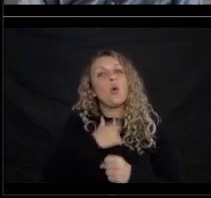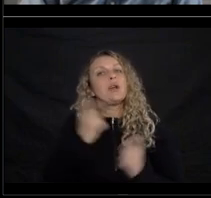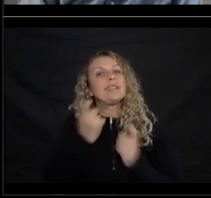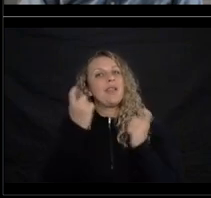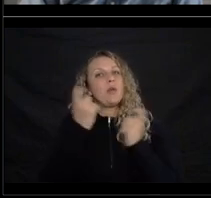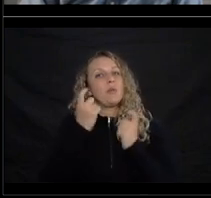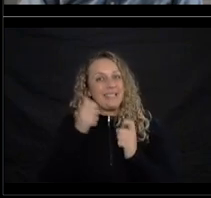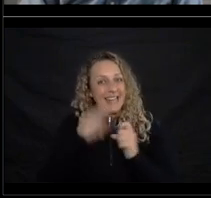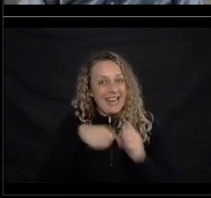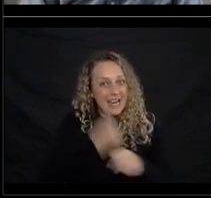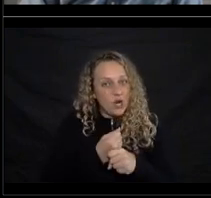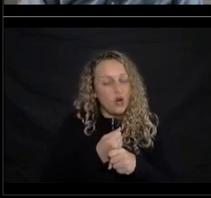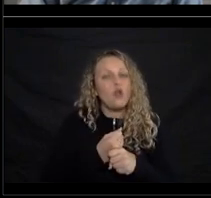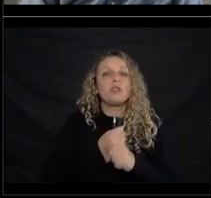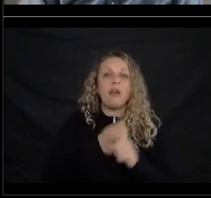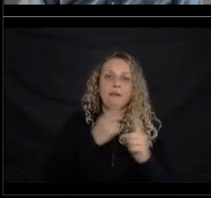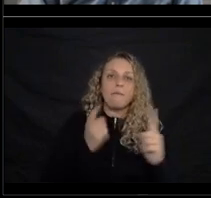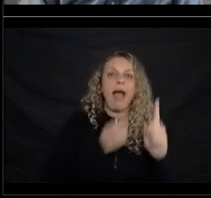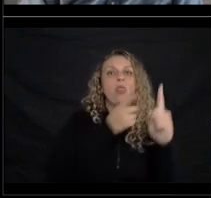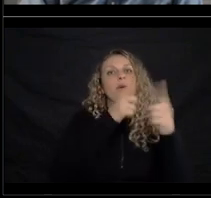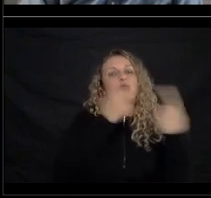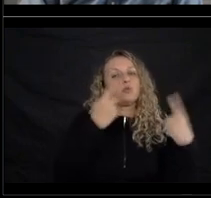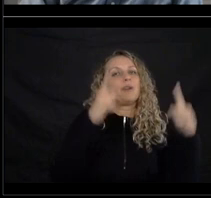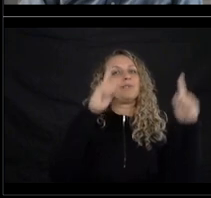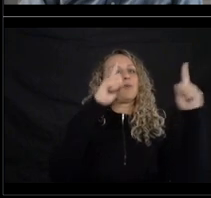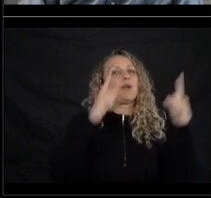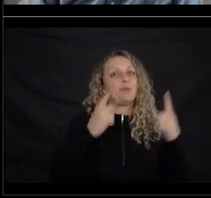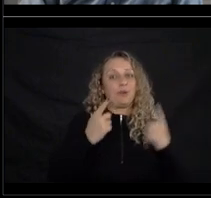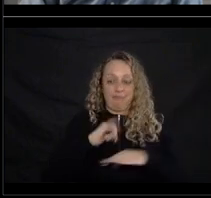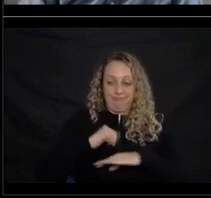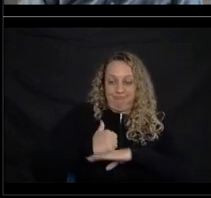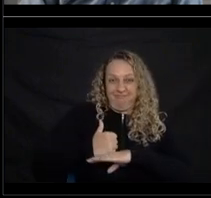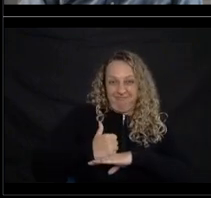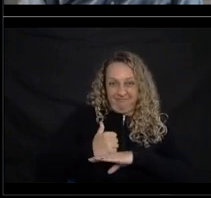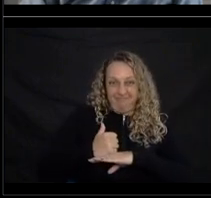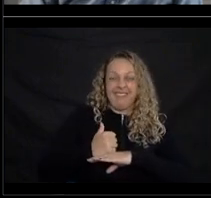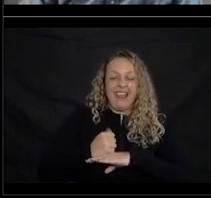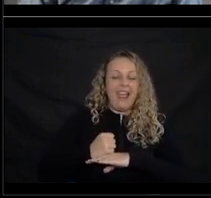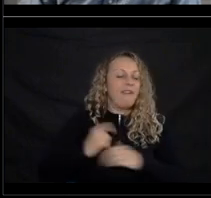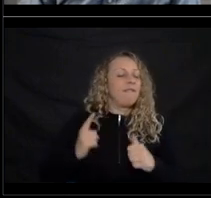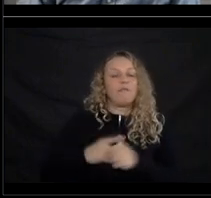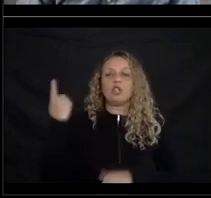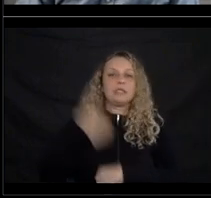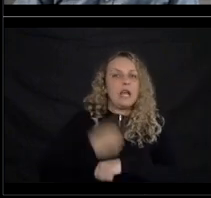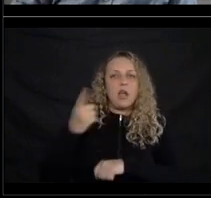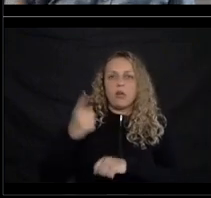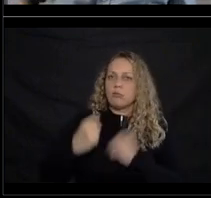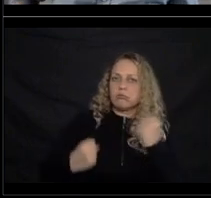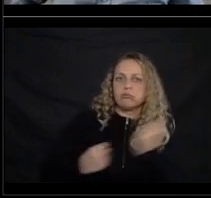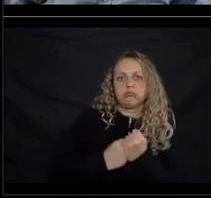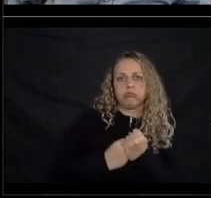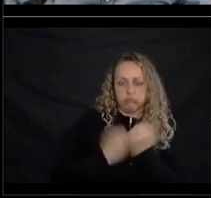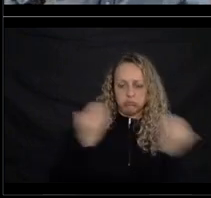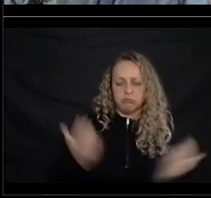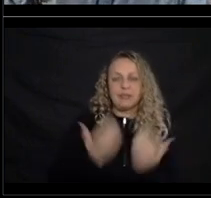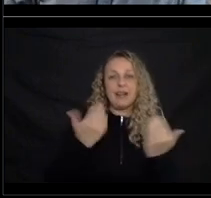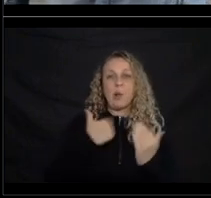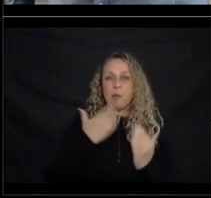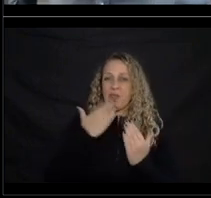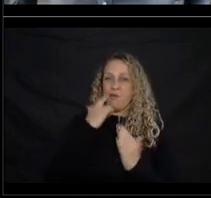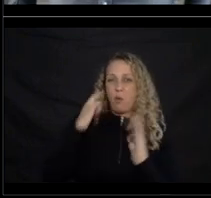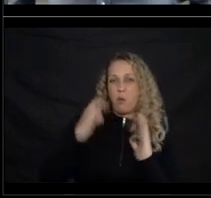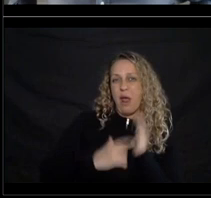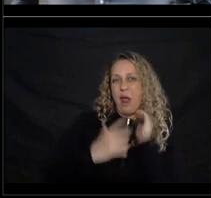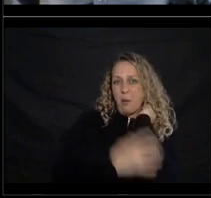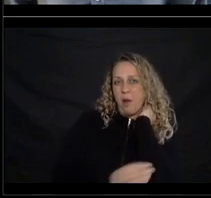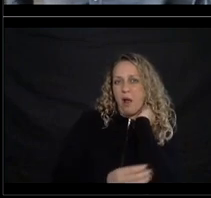10 years of Pathways to Prosperity been in existence. And from day one, we have had your support. We thank you for recognizing